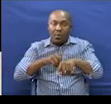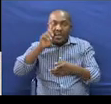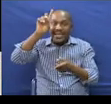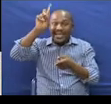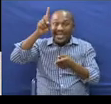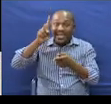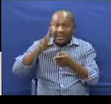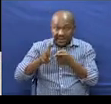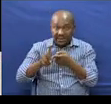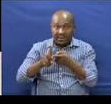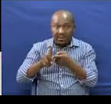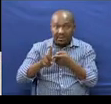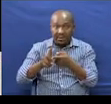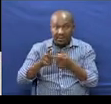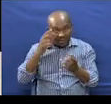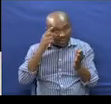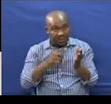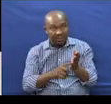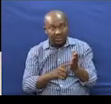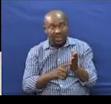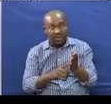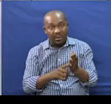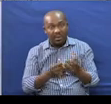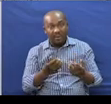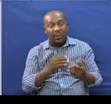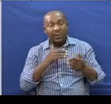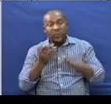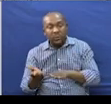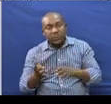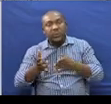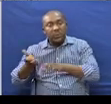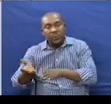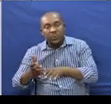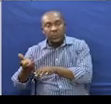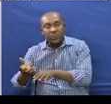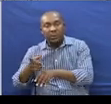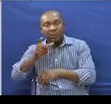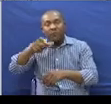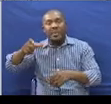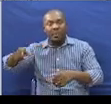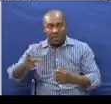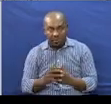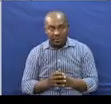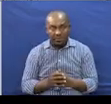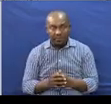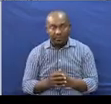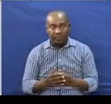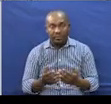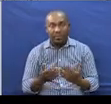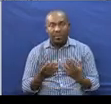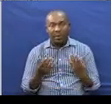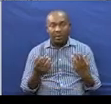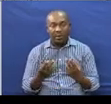in birth rate, this leads to the declines in populations. Now we have some of the